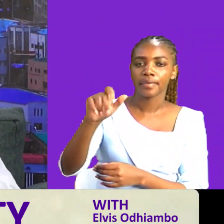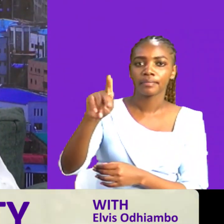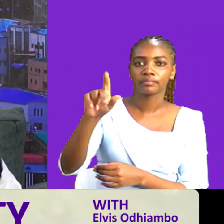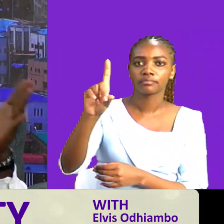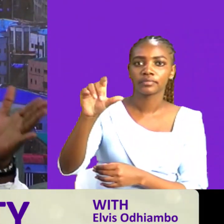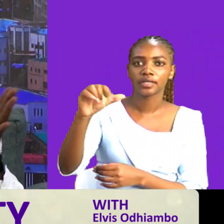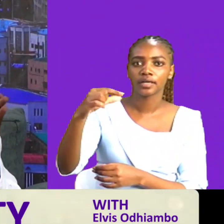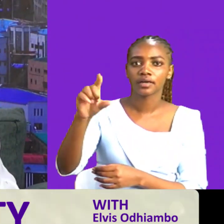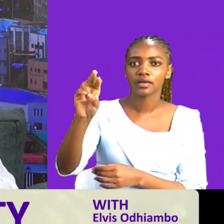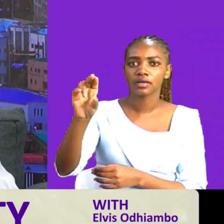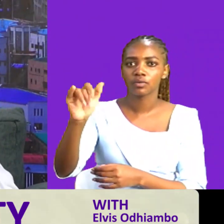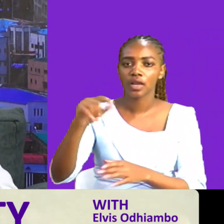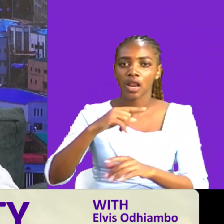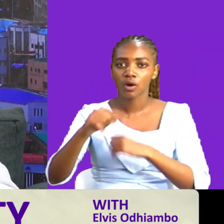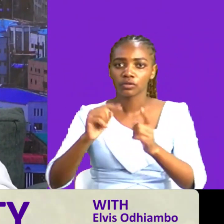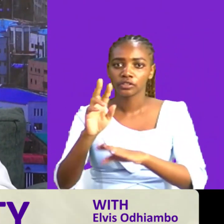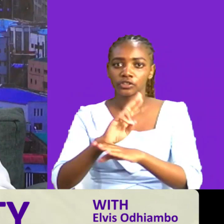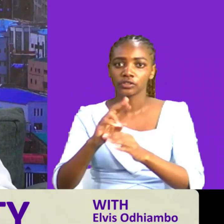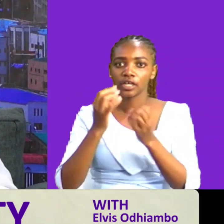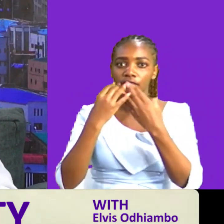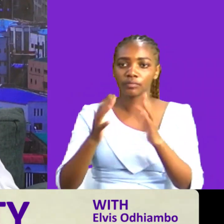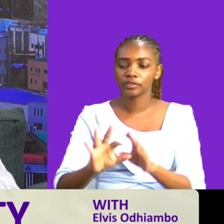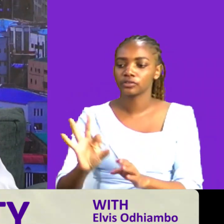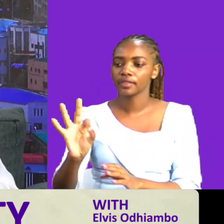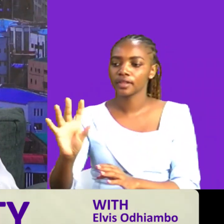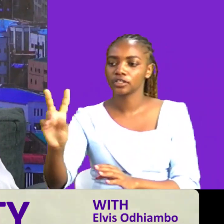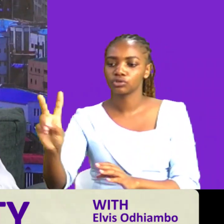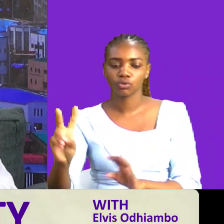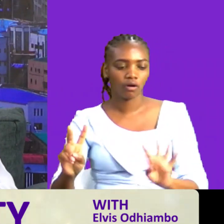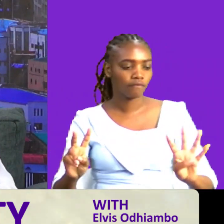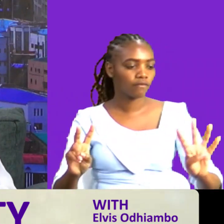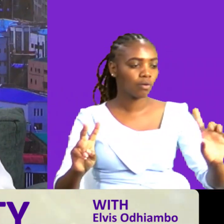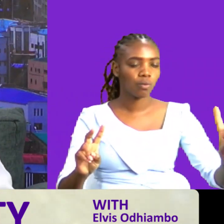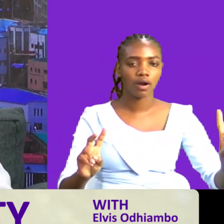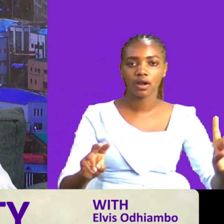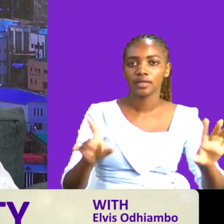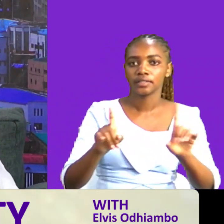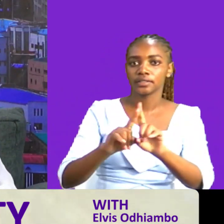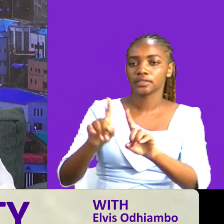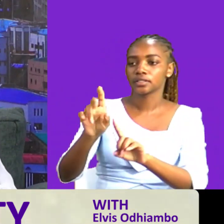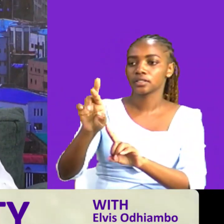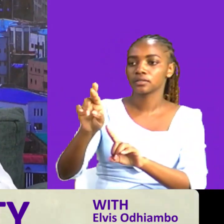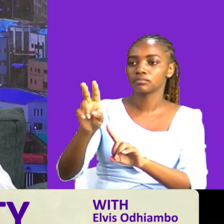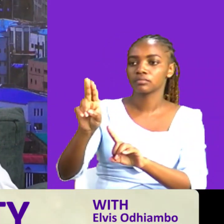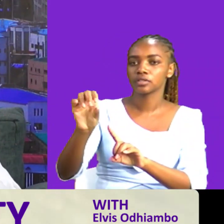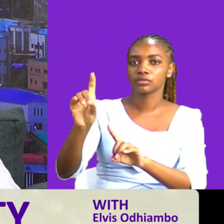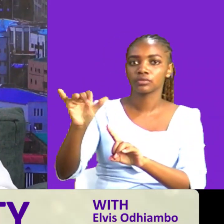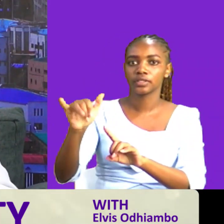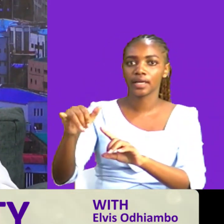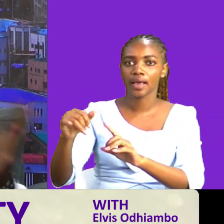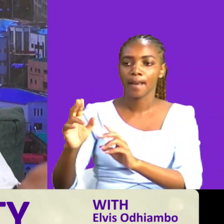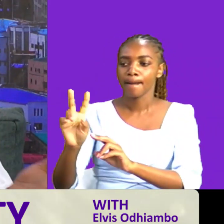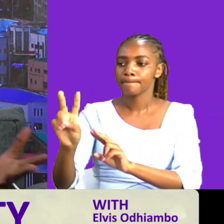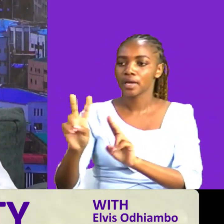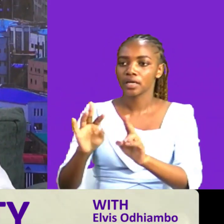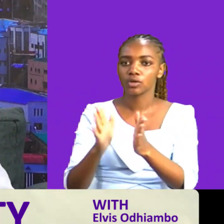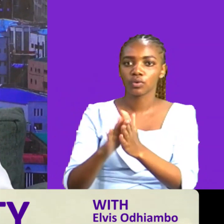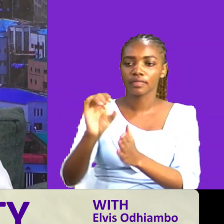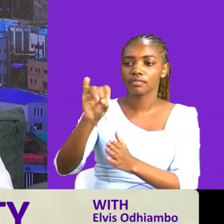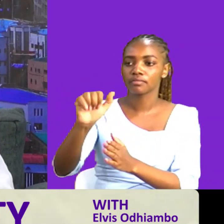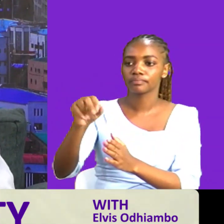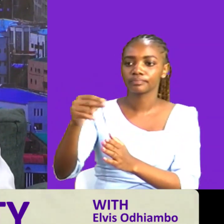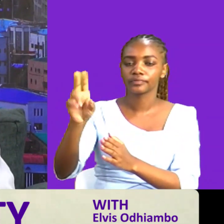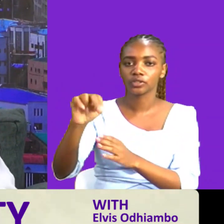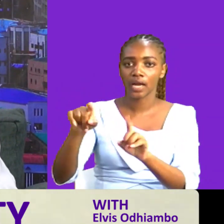his formation of 3-2-4-1 with Rodri pairing up with John Stones, who is seemingly playing a different role that we're not